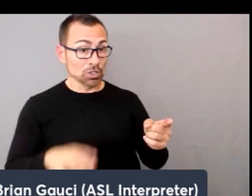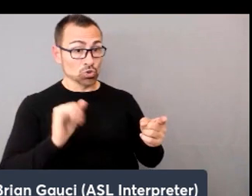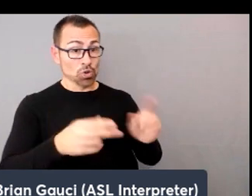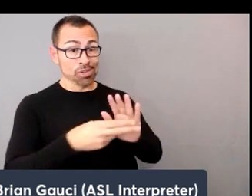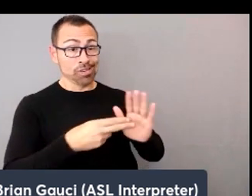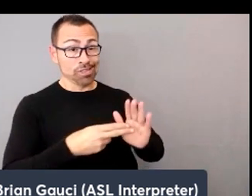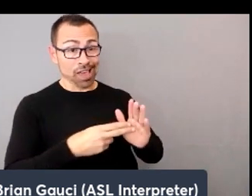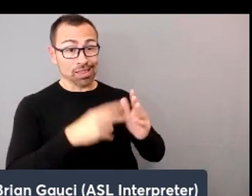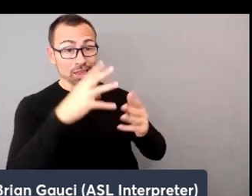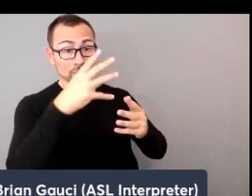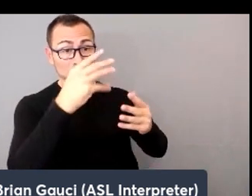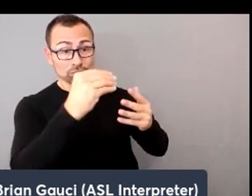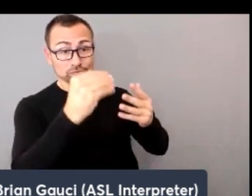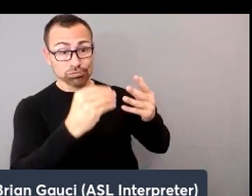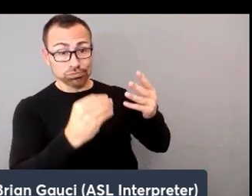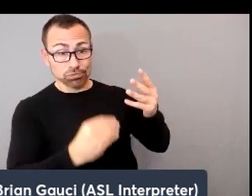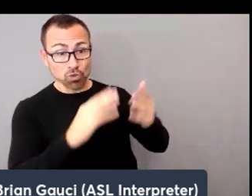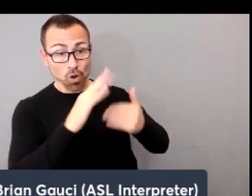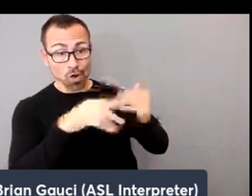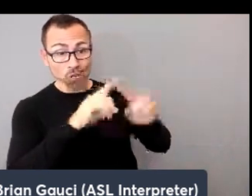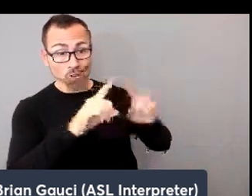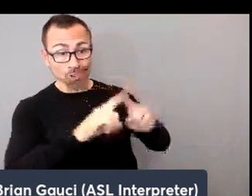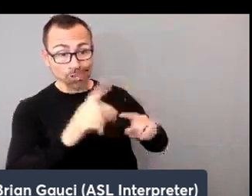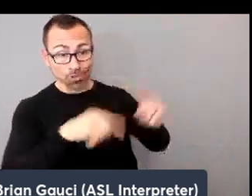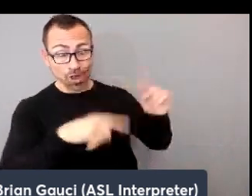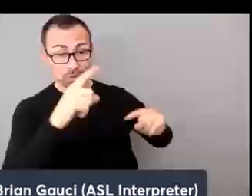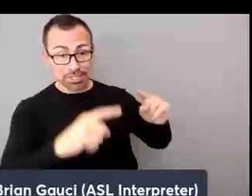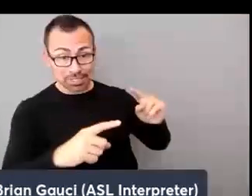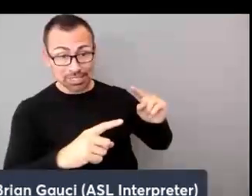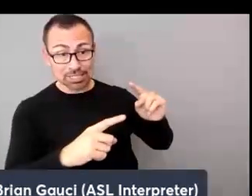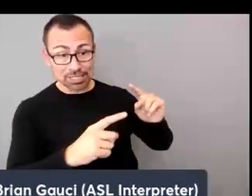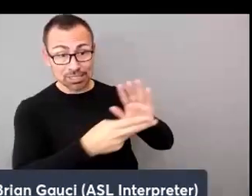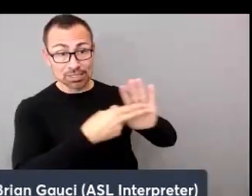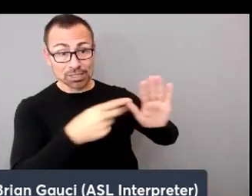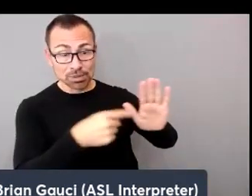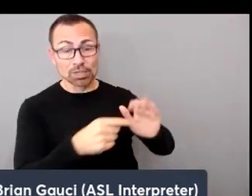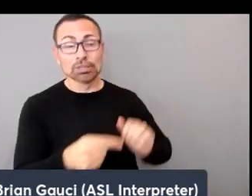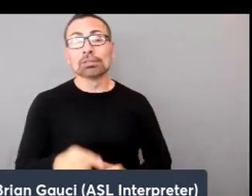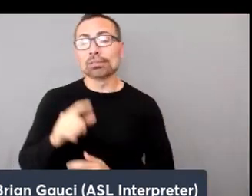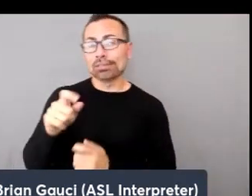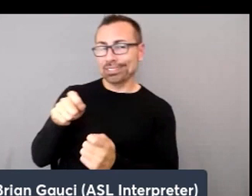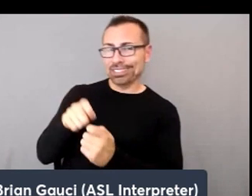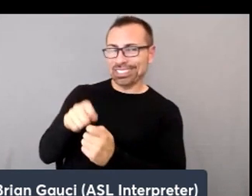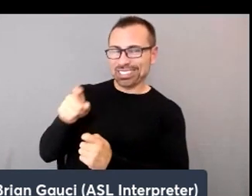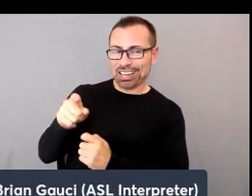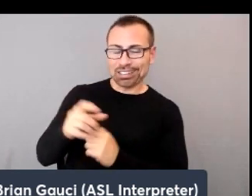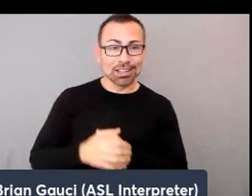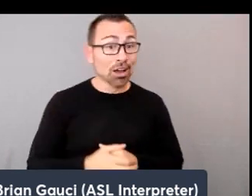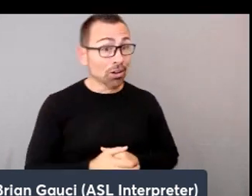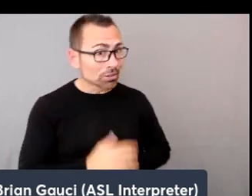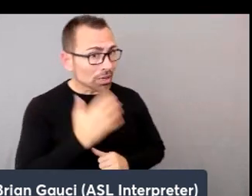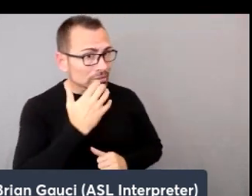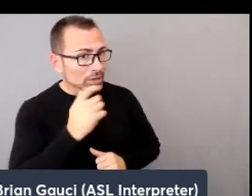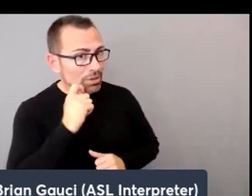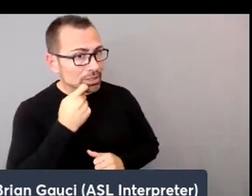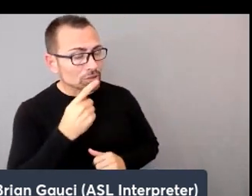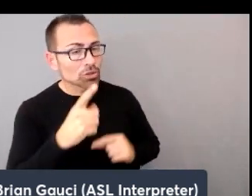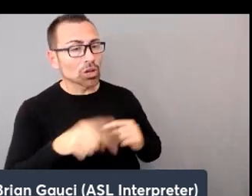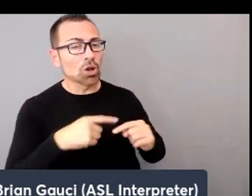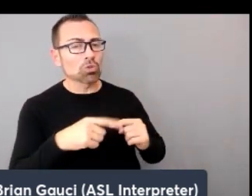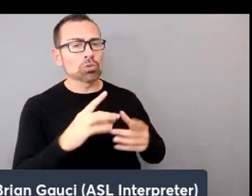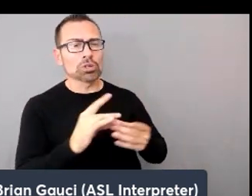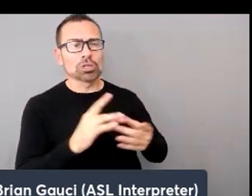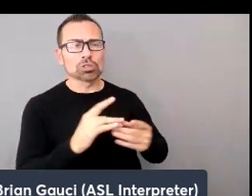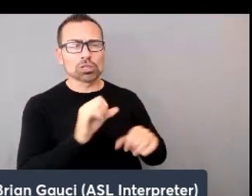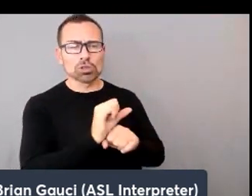different randomization. Exactly. That's awesome. That's really cool. And when we're talking worker, vegetation, these